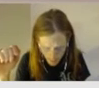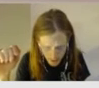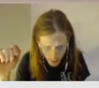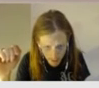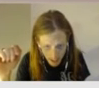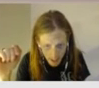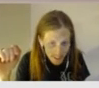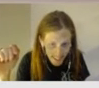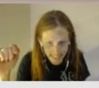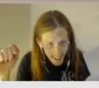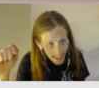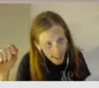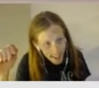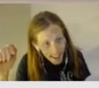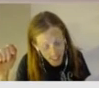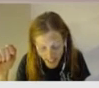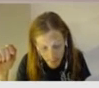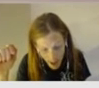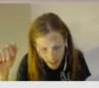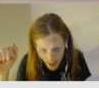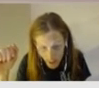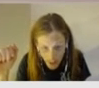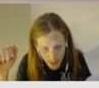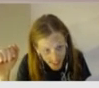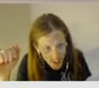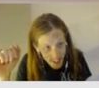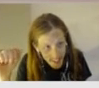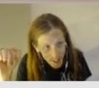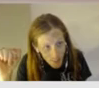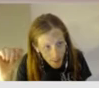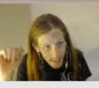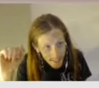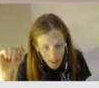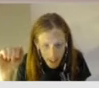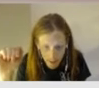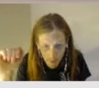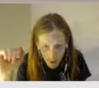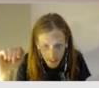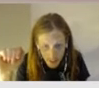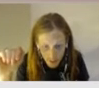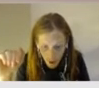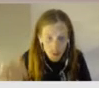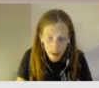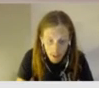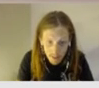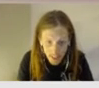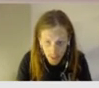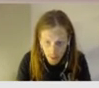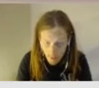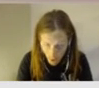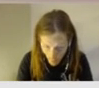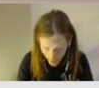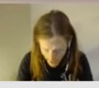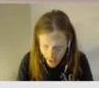Hi, friends. I hope you're having a lovely day today. Today, I'm having another conversation with somebody I've been wanting to also have a conversation